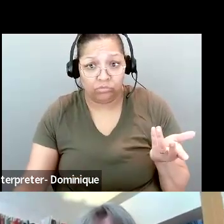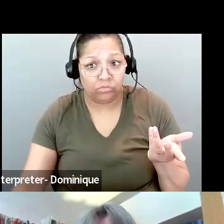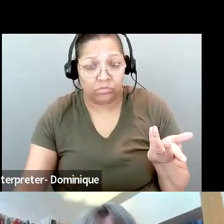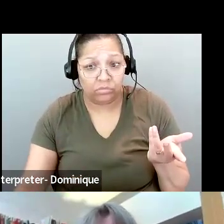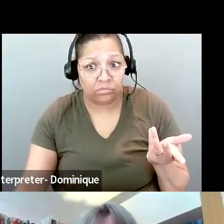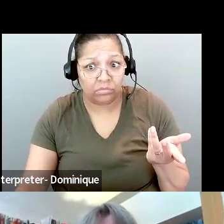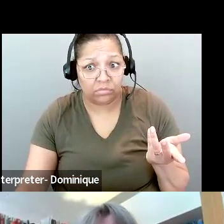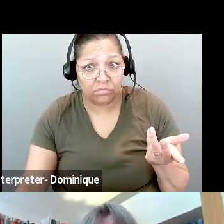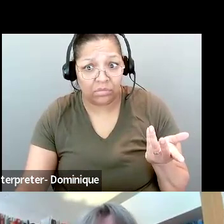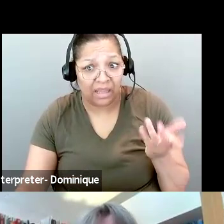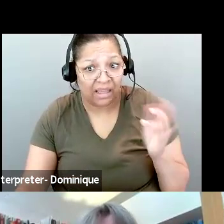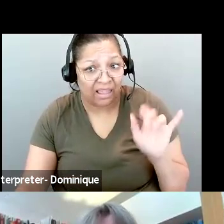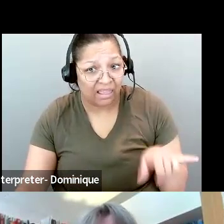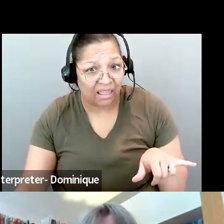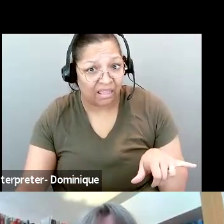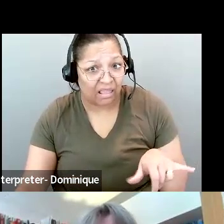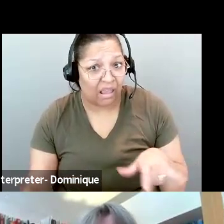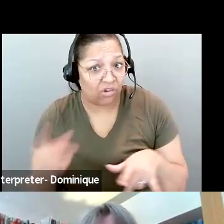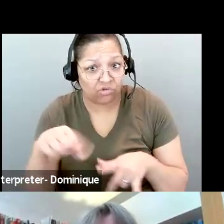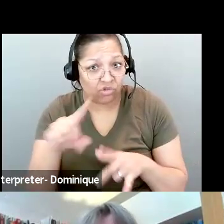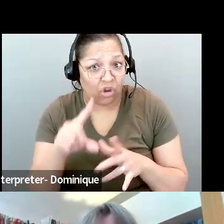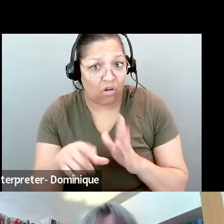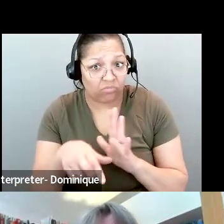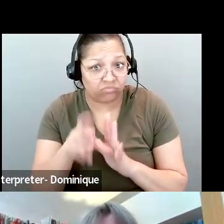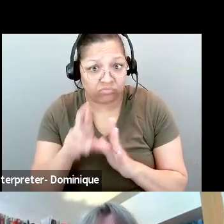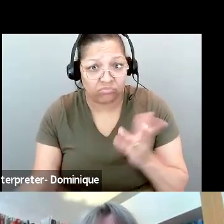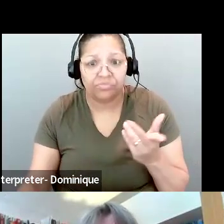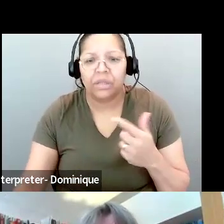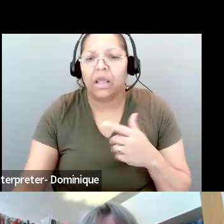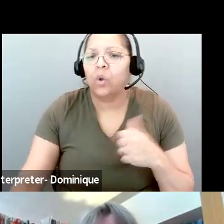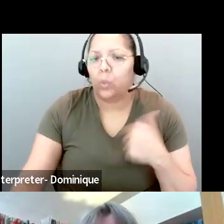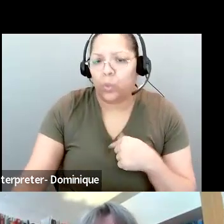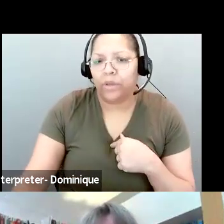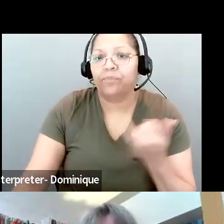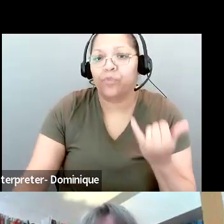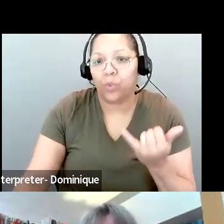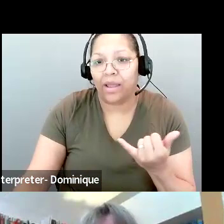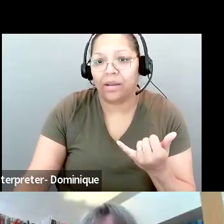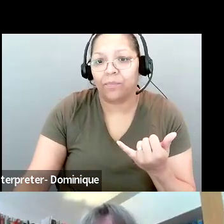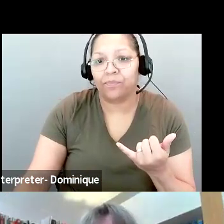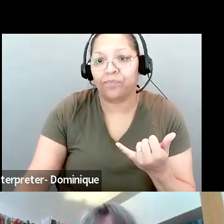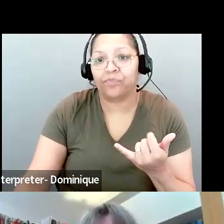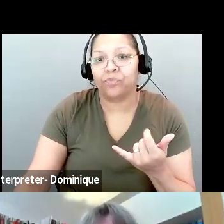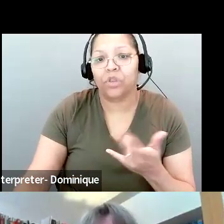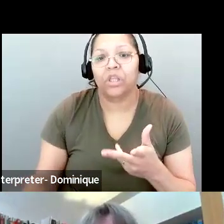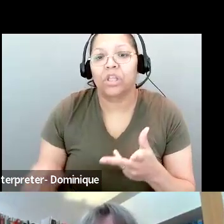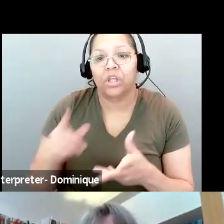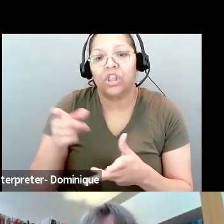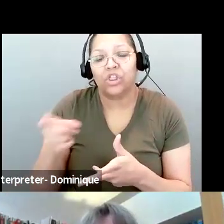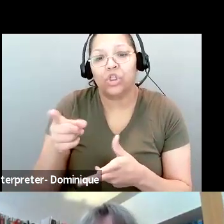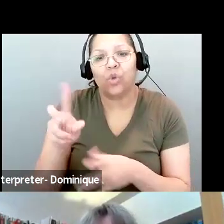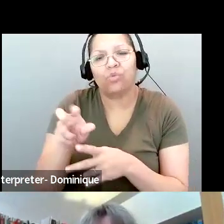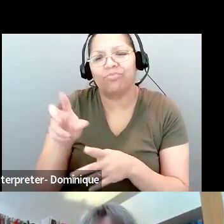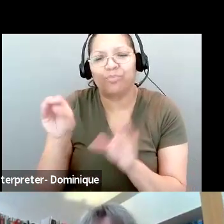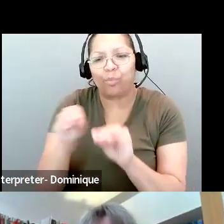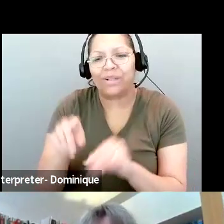that was gone over? Um, so right now NASOC is working on putting together, it's kind